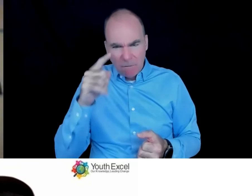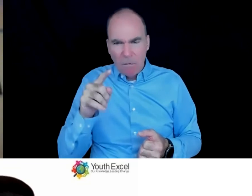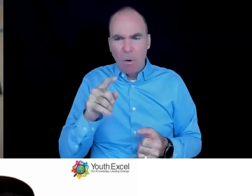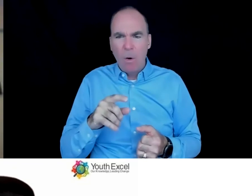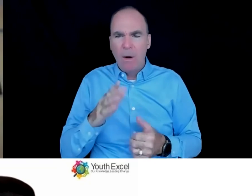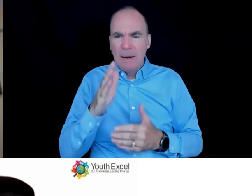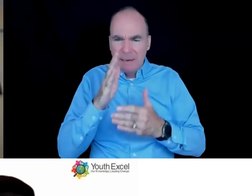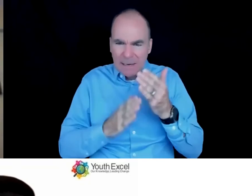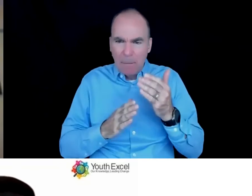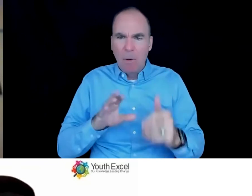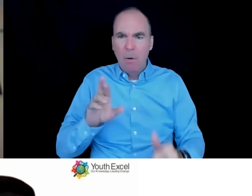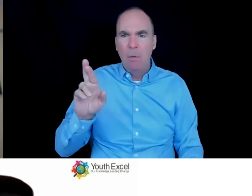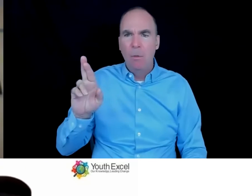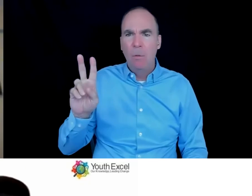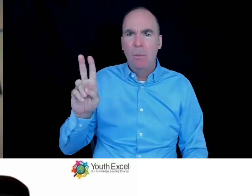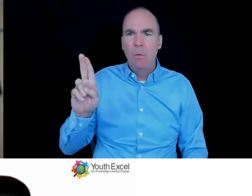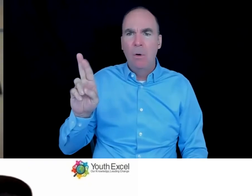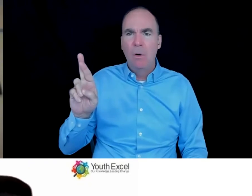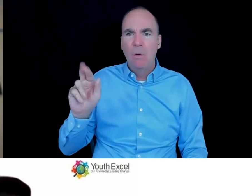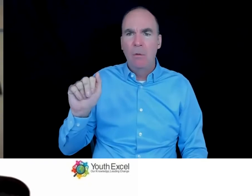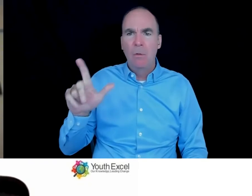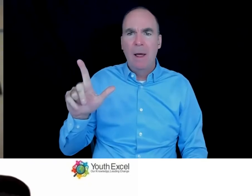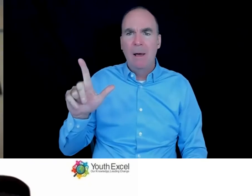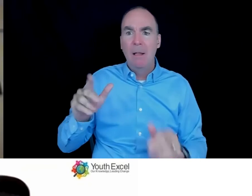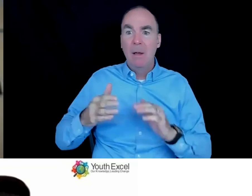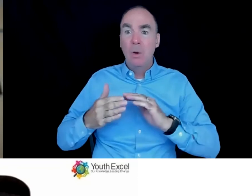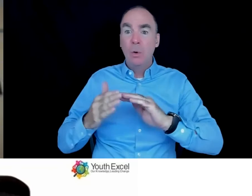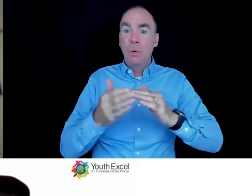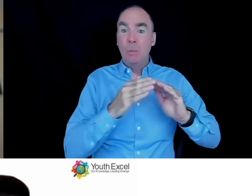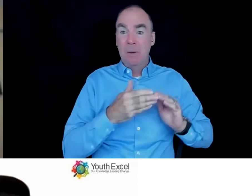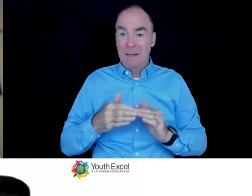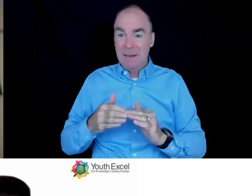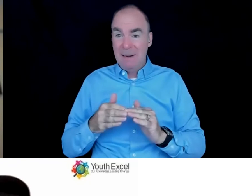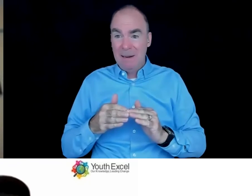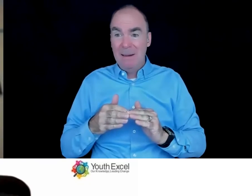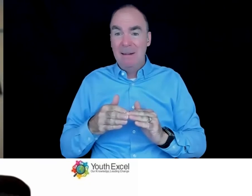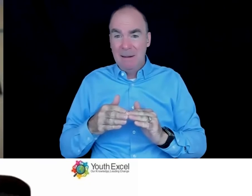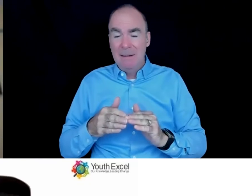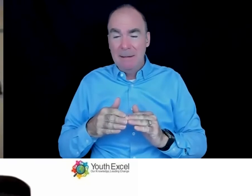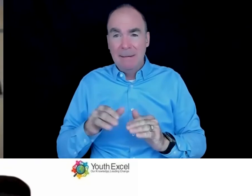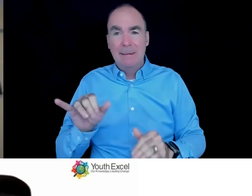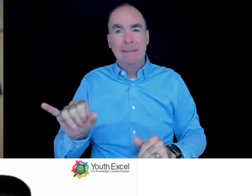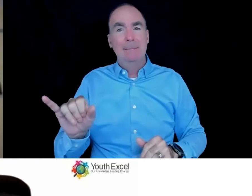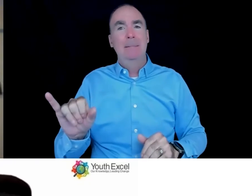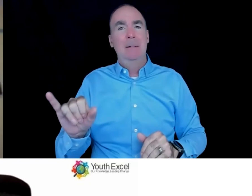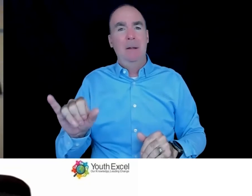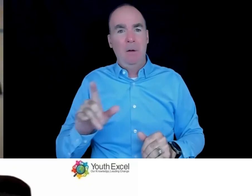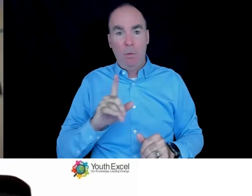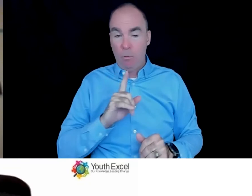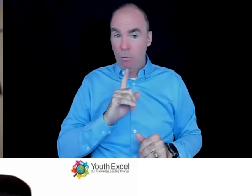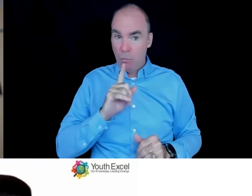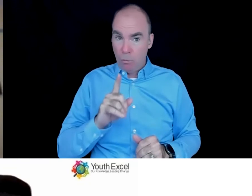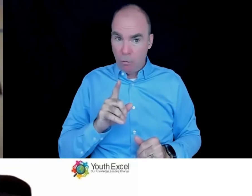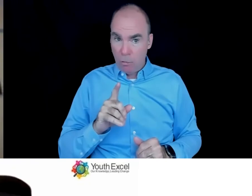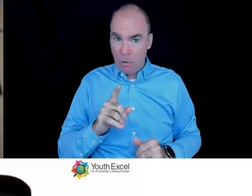came in handy during Tevin's sentiments, in that in order for you to really be exposed in